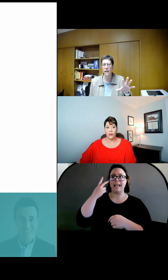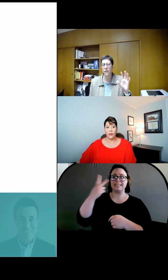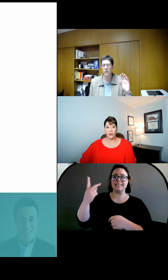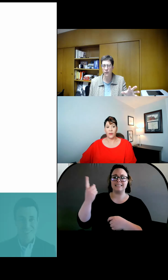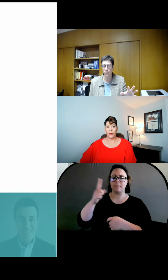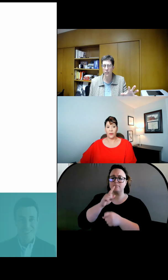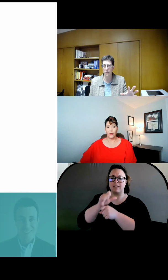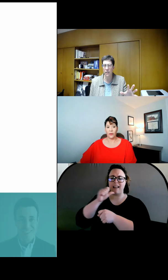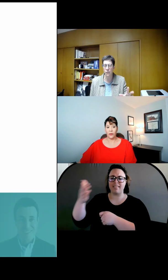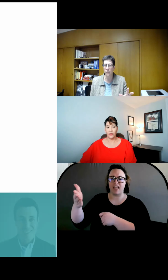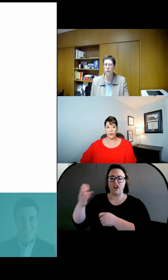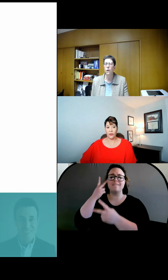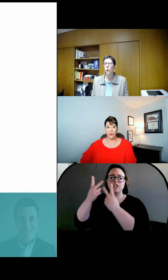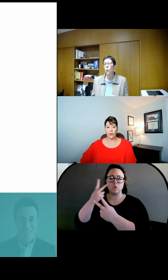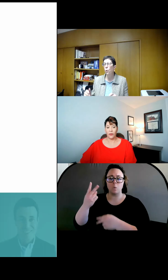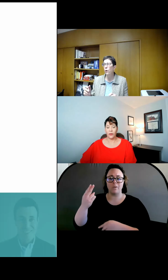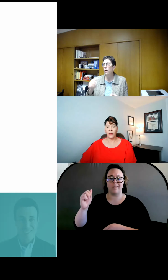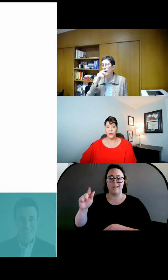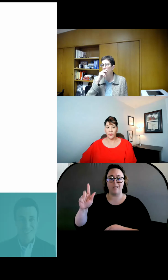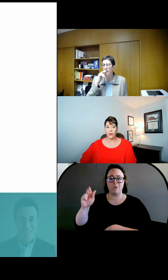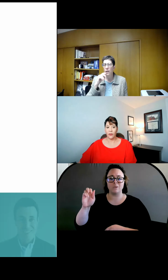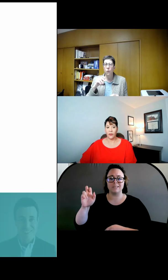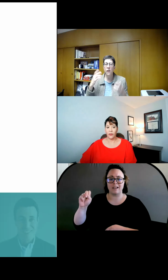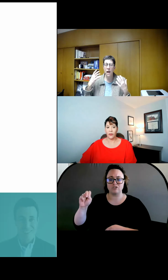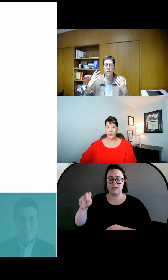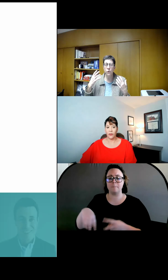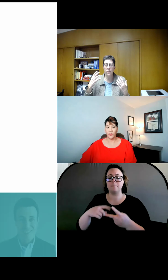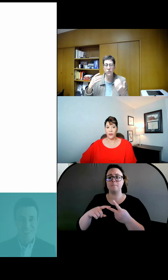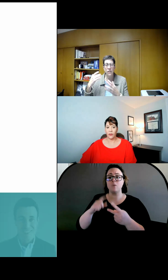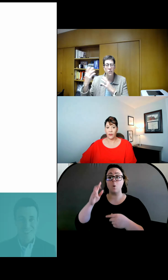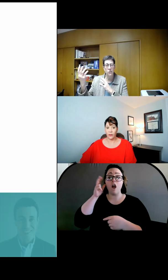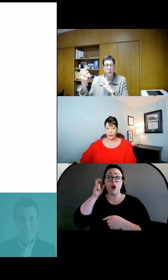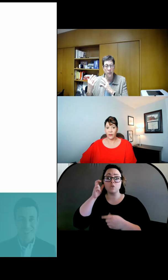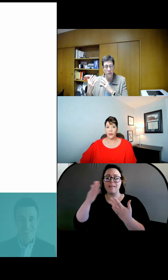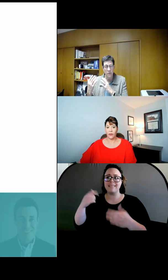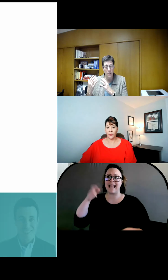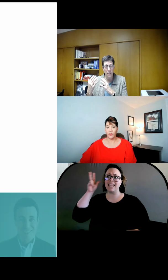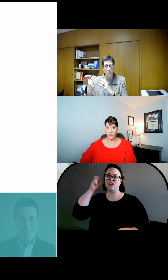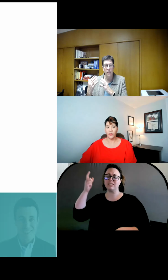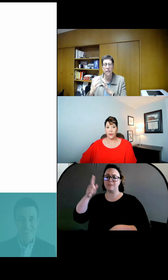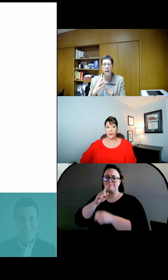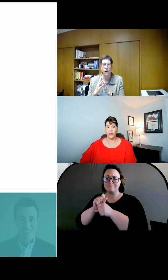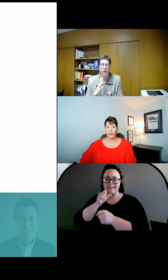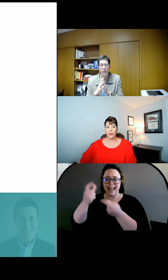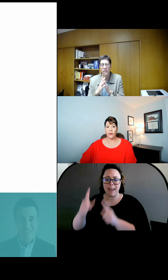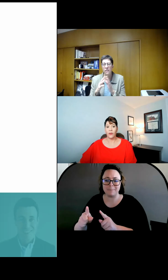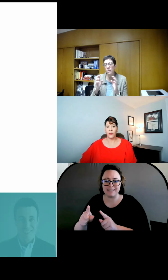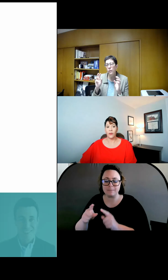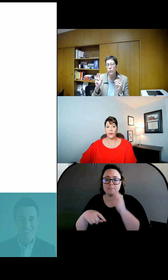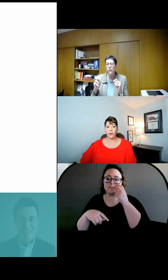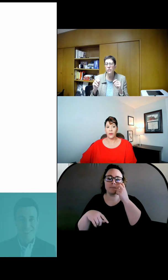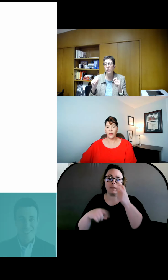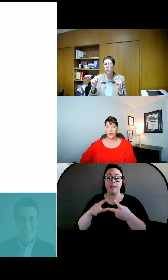really there. That's a visual hallucination. Or an auditory hallucination is you hear something that isn't really there. And